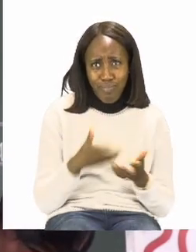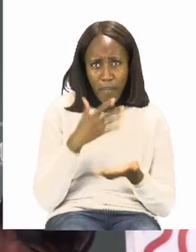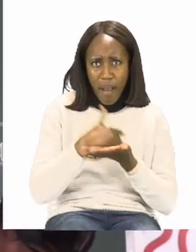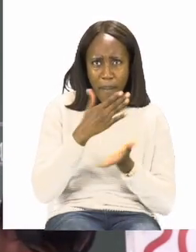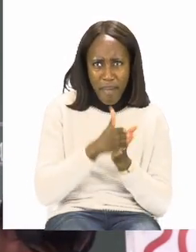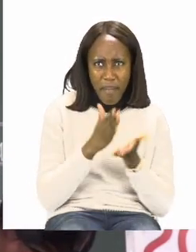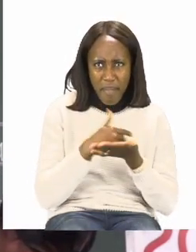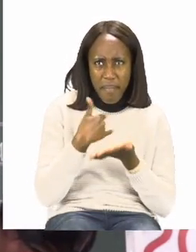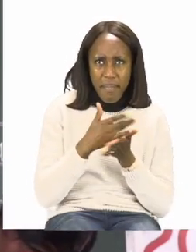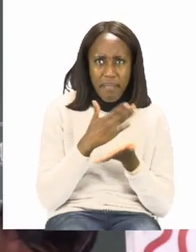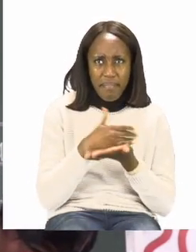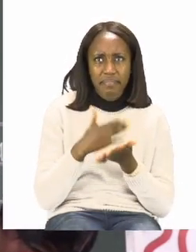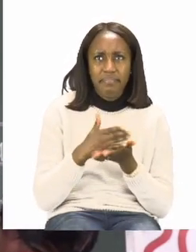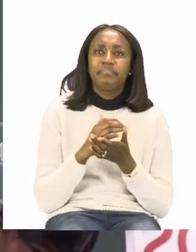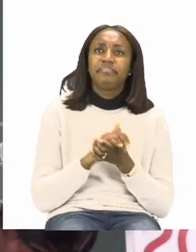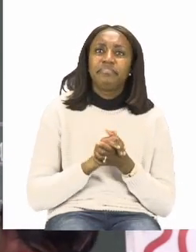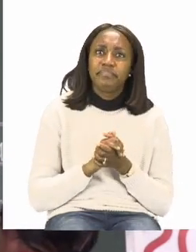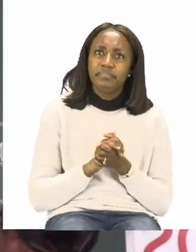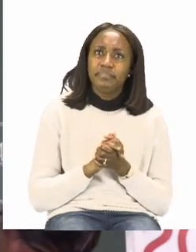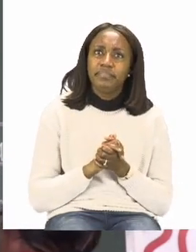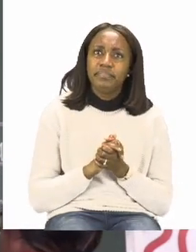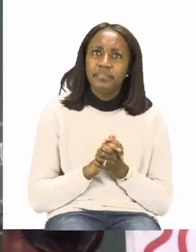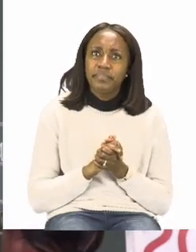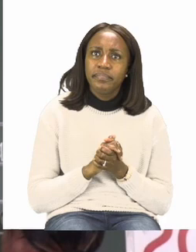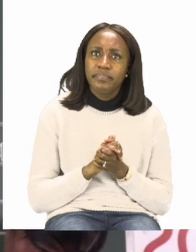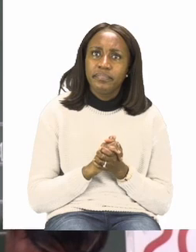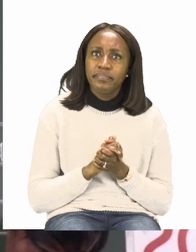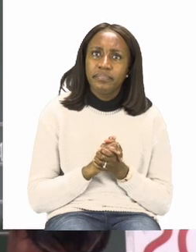word small.